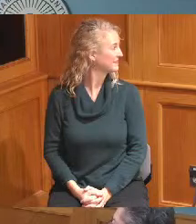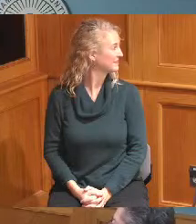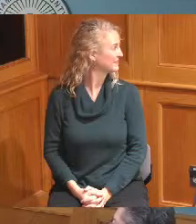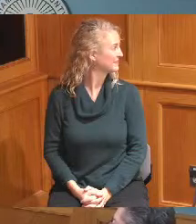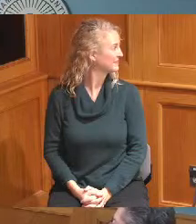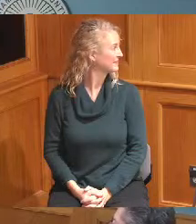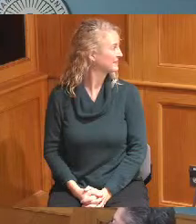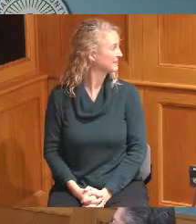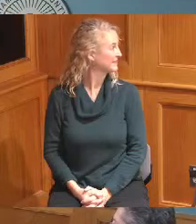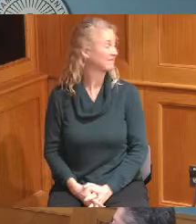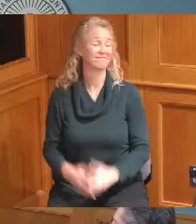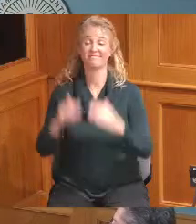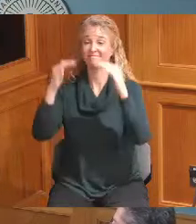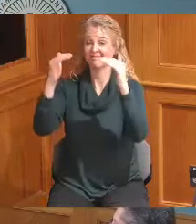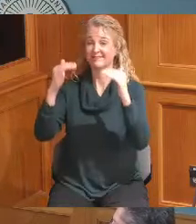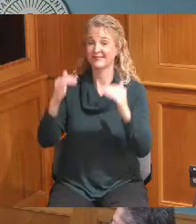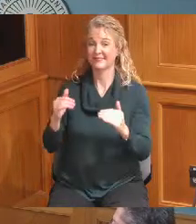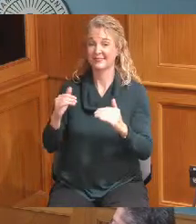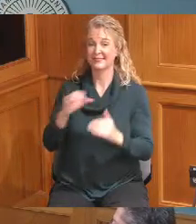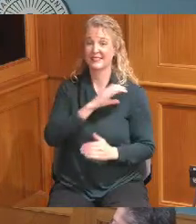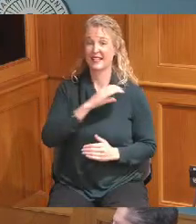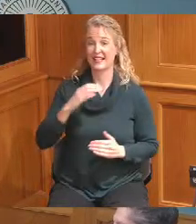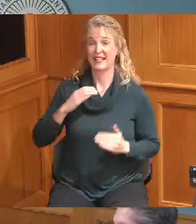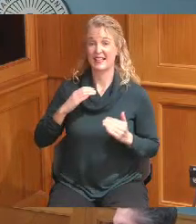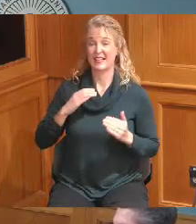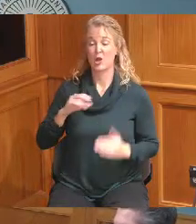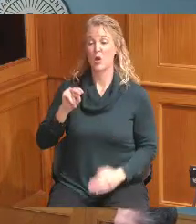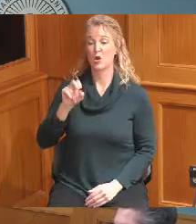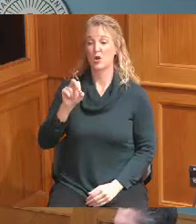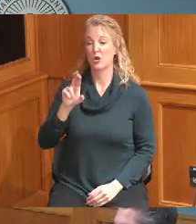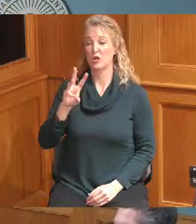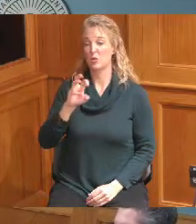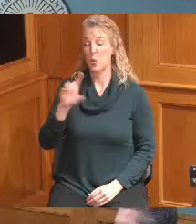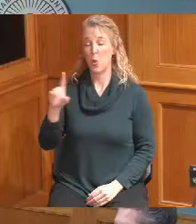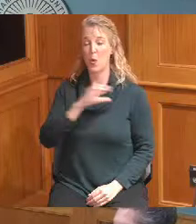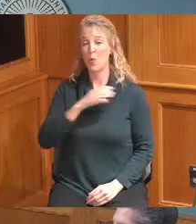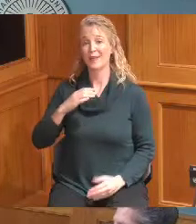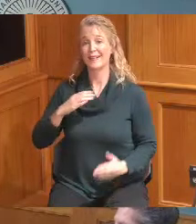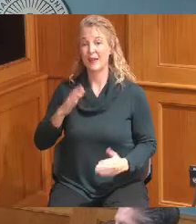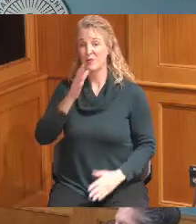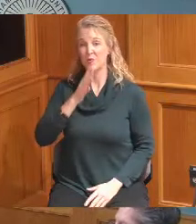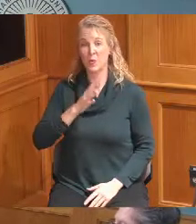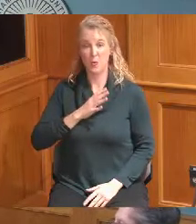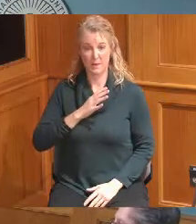My next person is Norwood Councilwoman